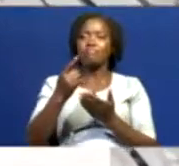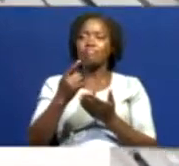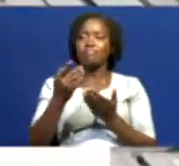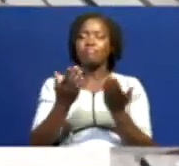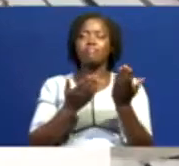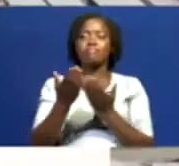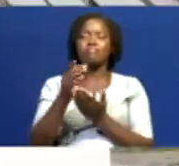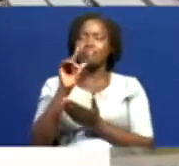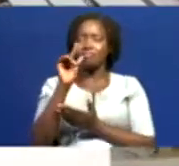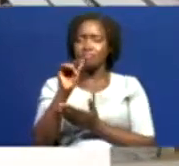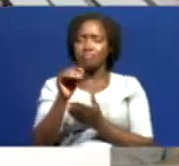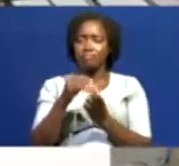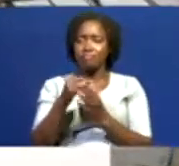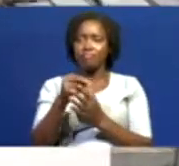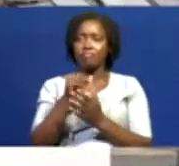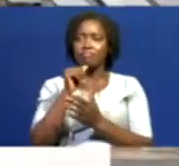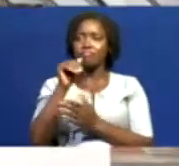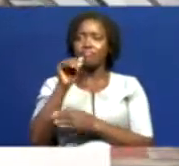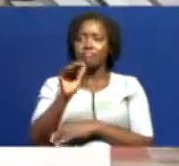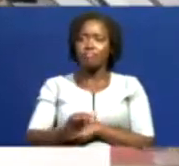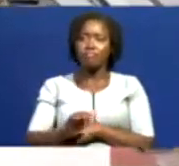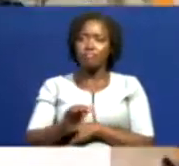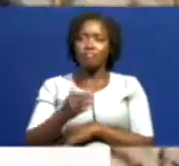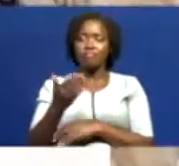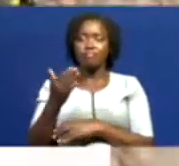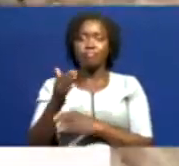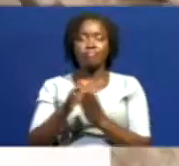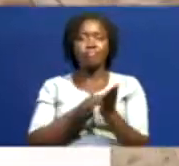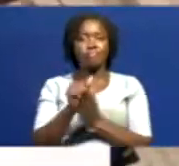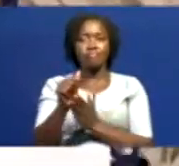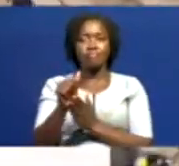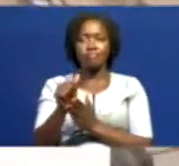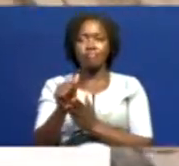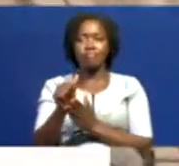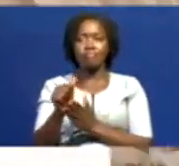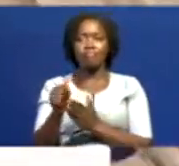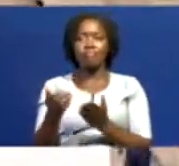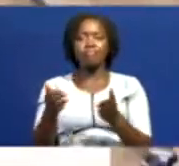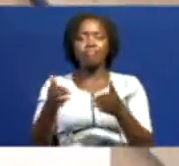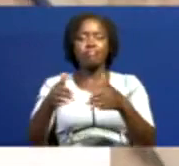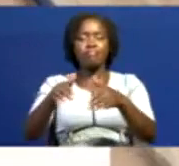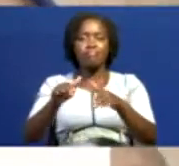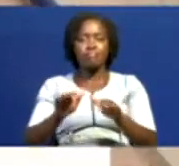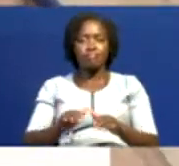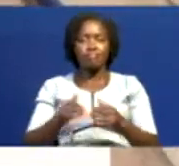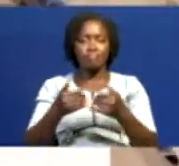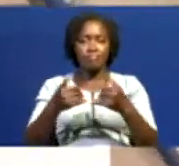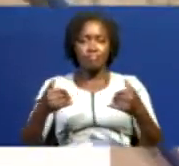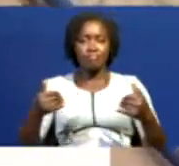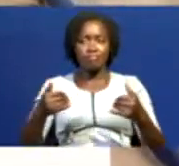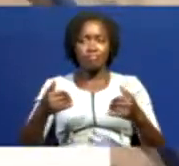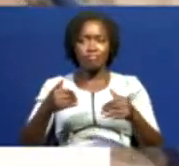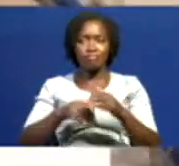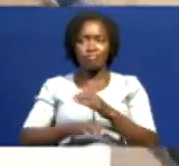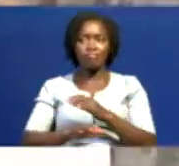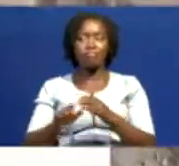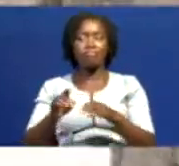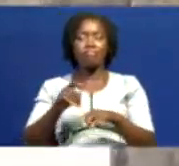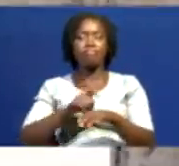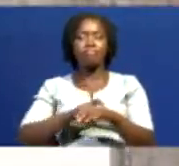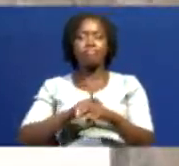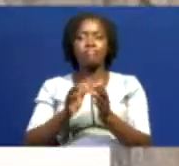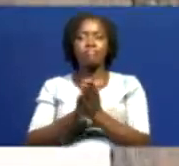with minimal or no downtime owing to damages. Buried optical fiber cables are prone to downtime occasioned